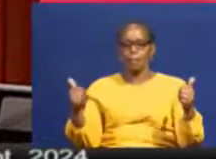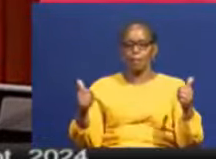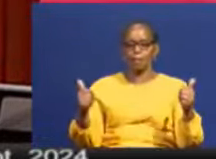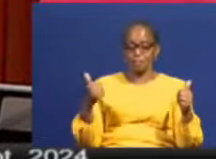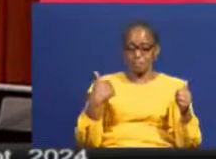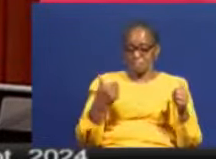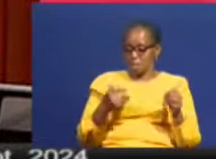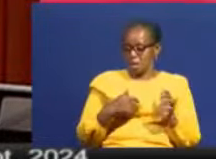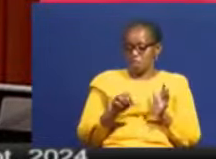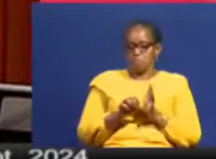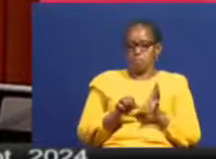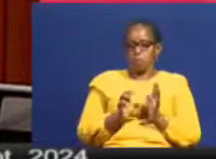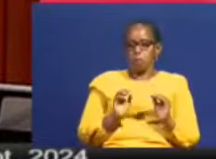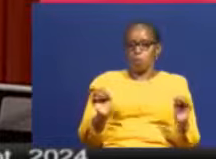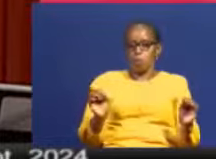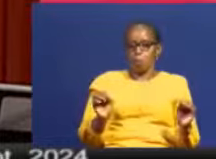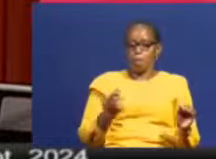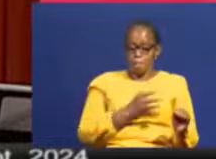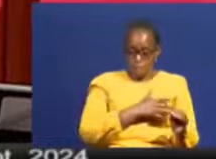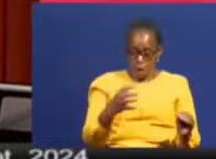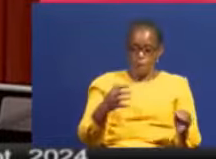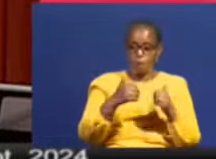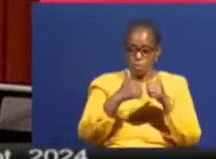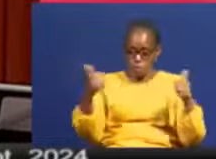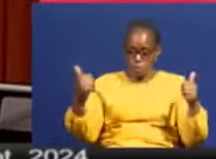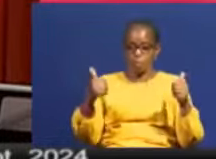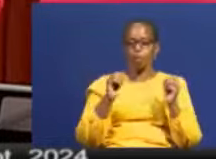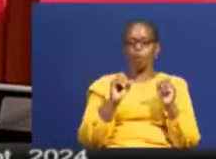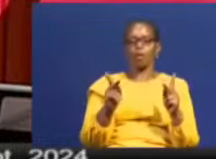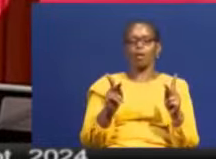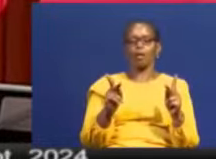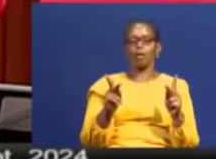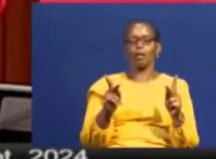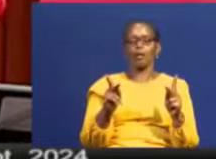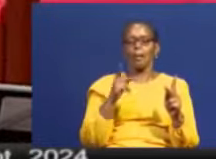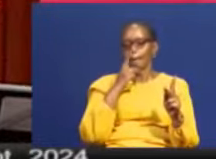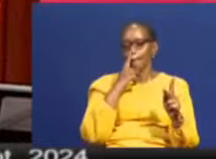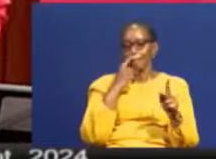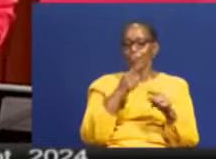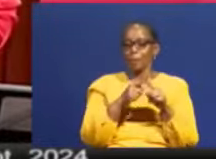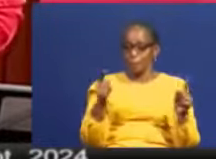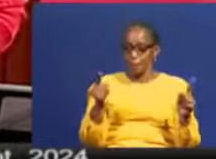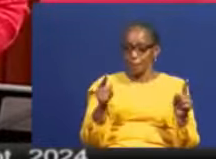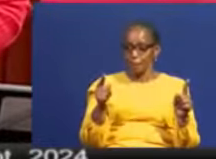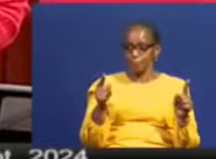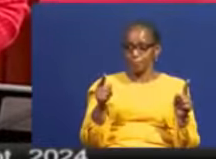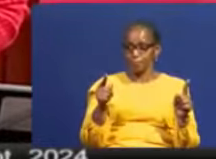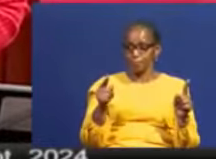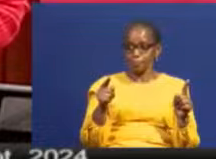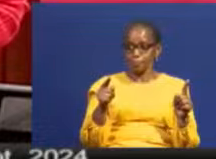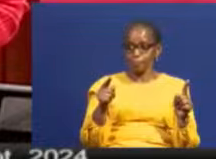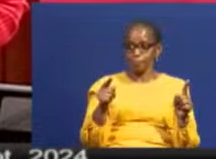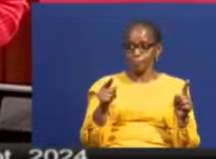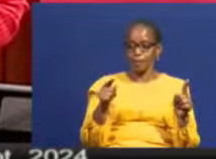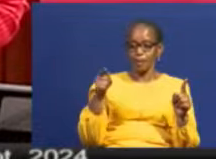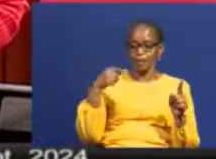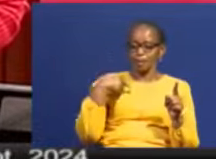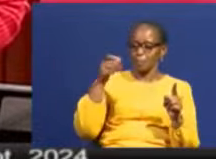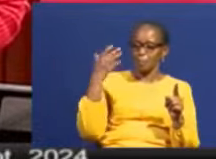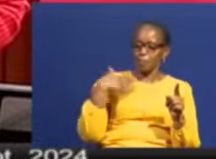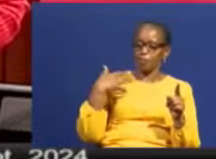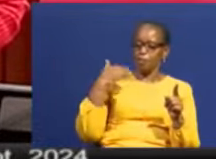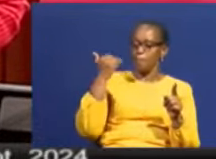problem with separation of powers as espoused by Montesquieu many years back. But Montesquieu does not come from my village, Kolo,